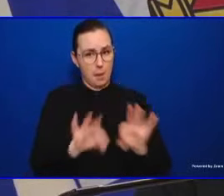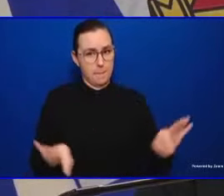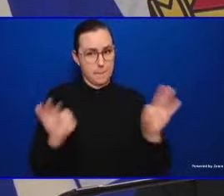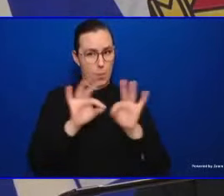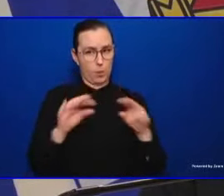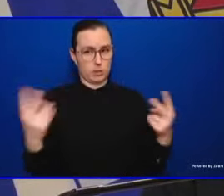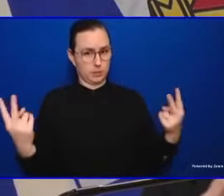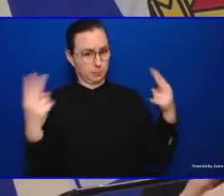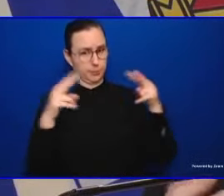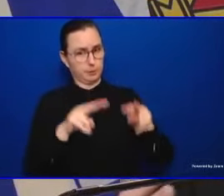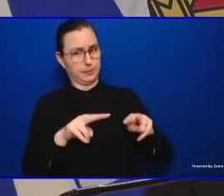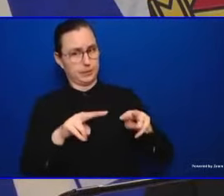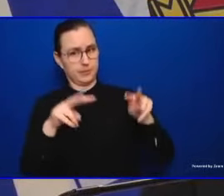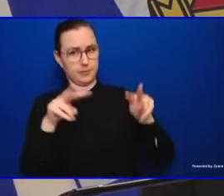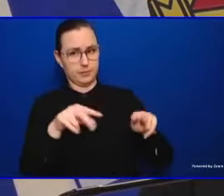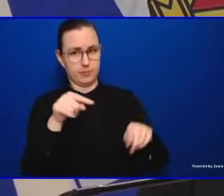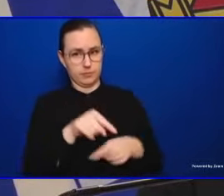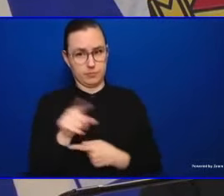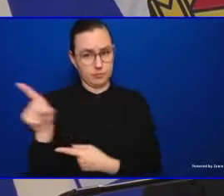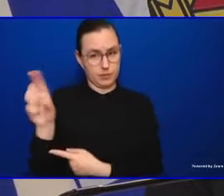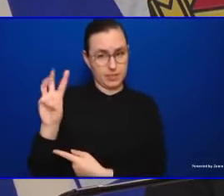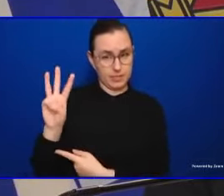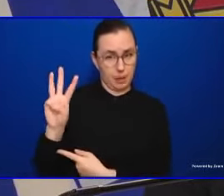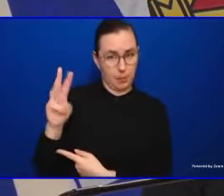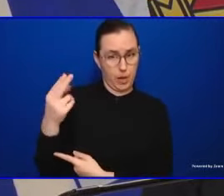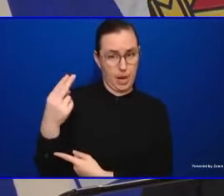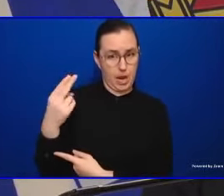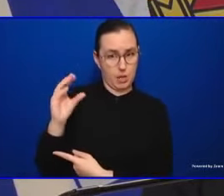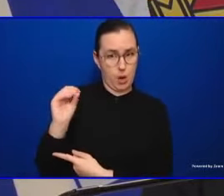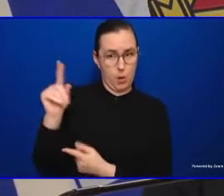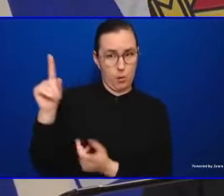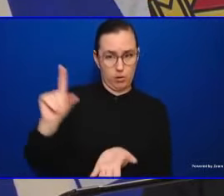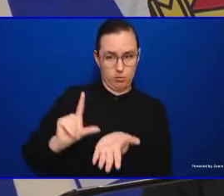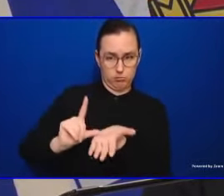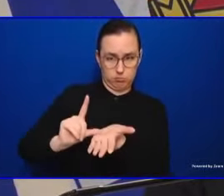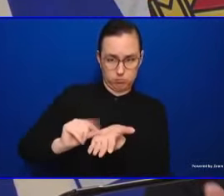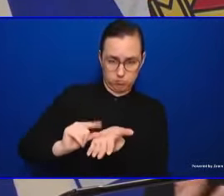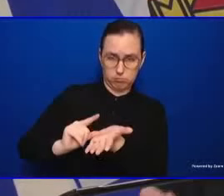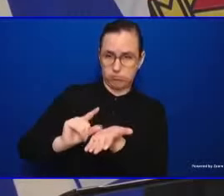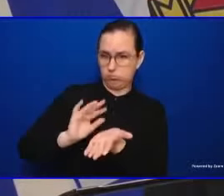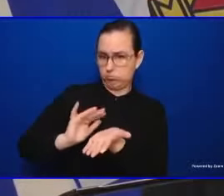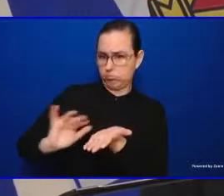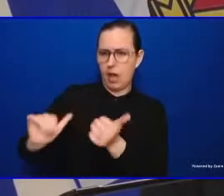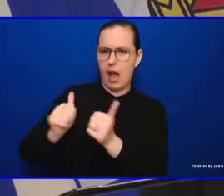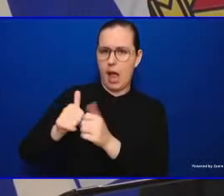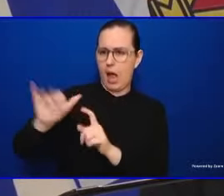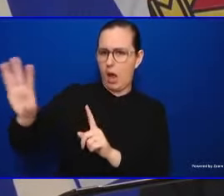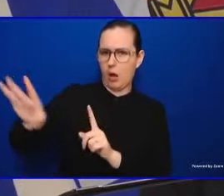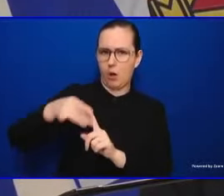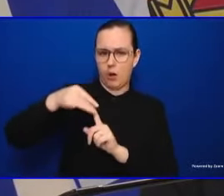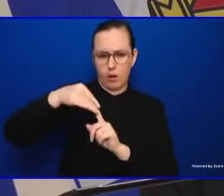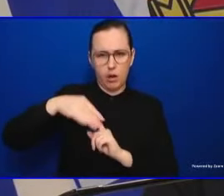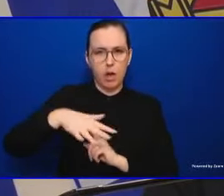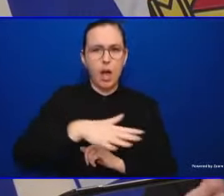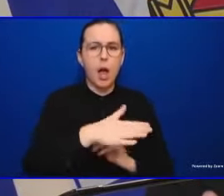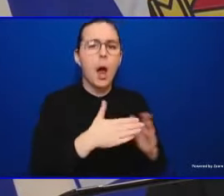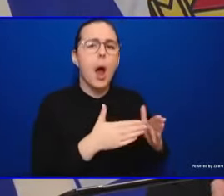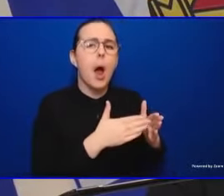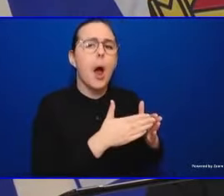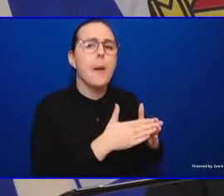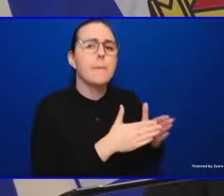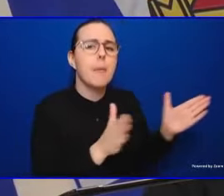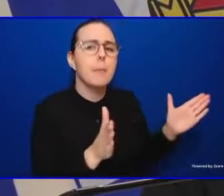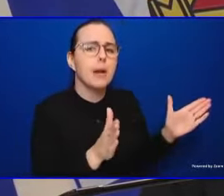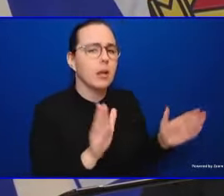are transmitted in public settings, so outside of healthcare settings. And schools are a very good example. We have